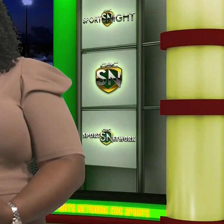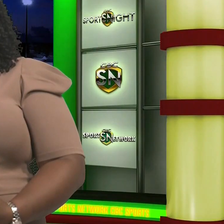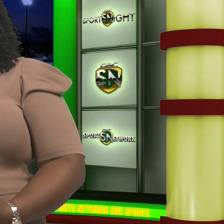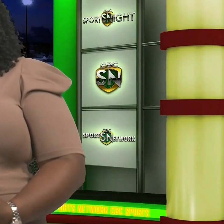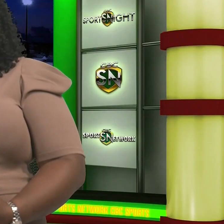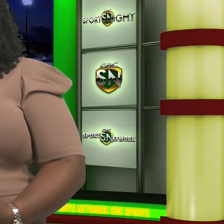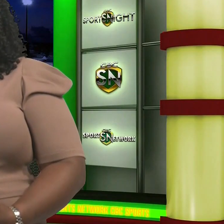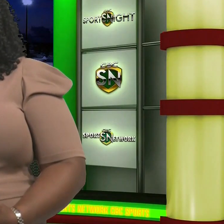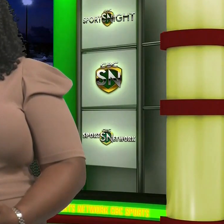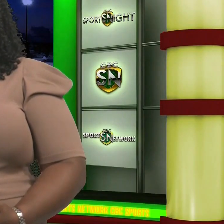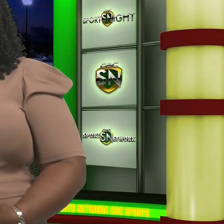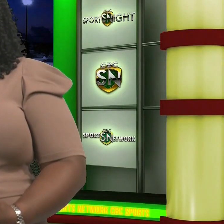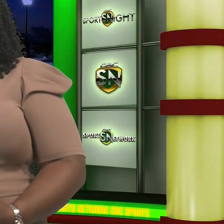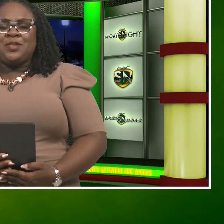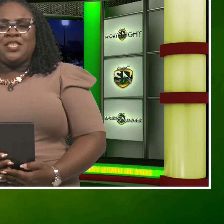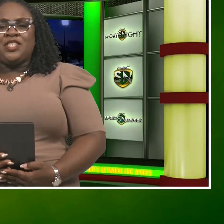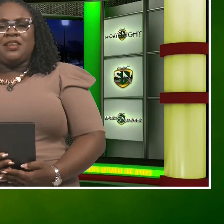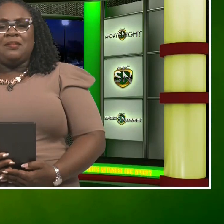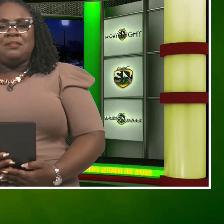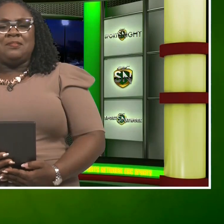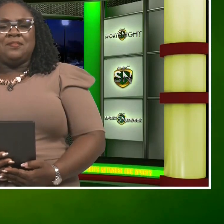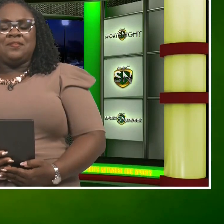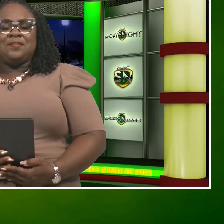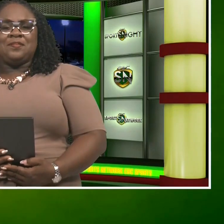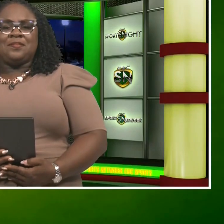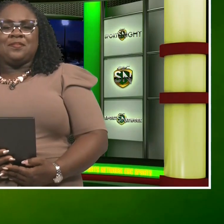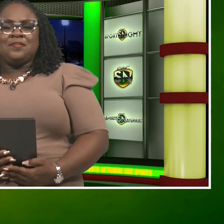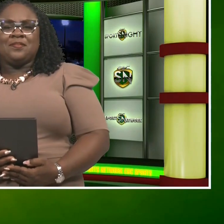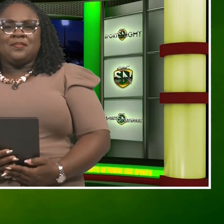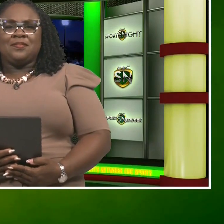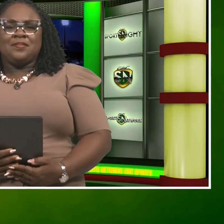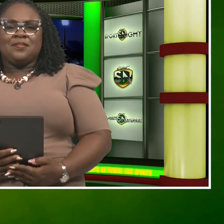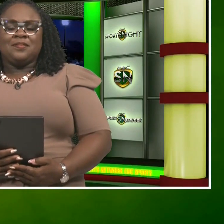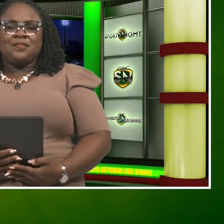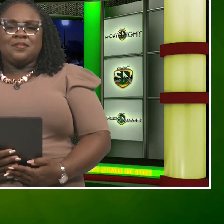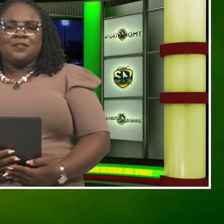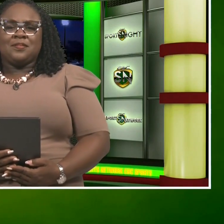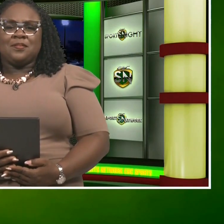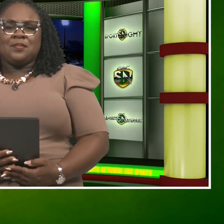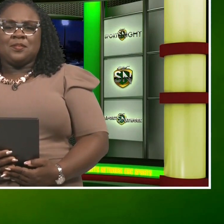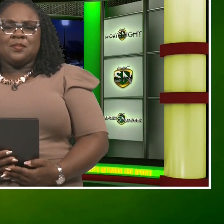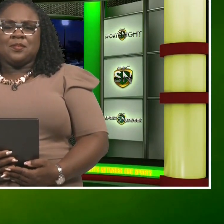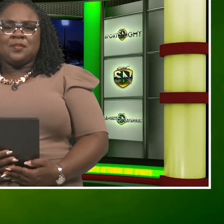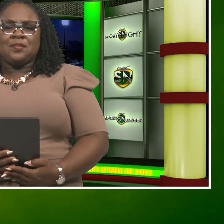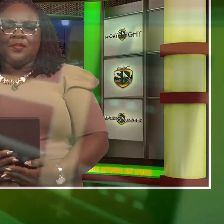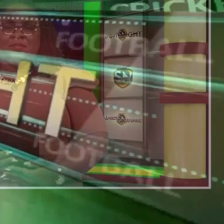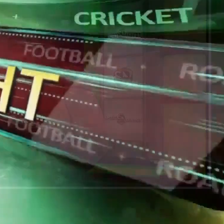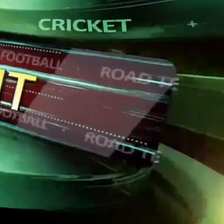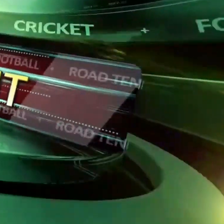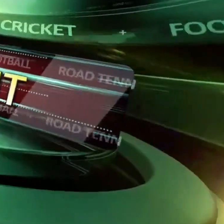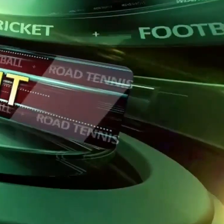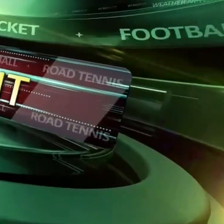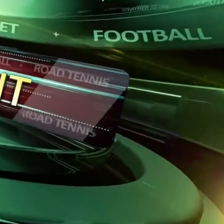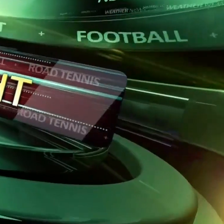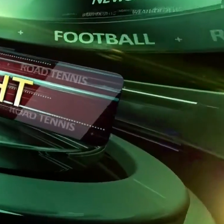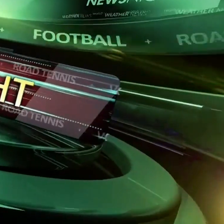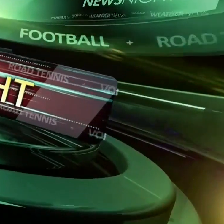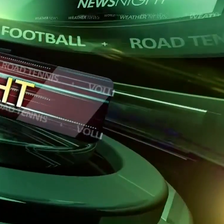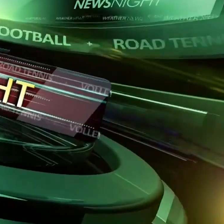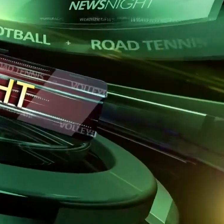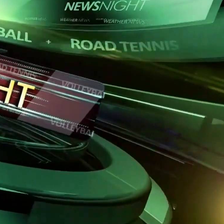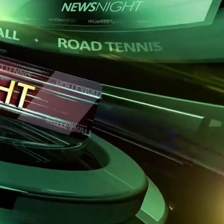And that's it for sports. Back over to you, Tisha. Hey, thank you so much, Anne-Marie. We'll be back after this break.